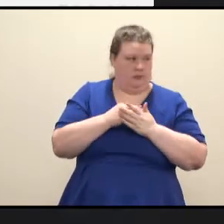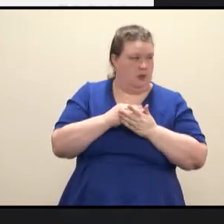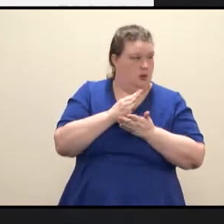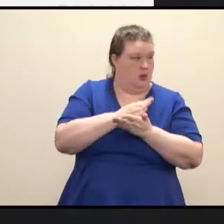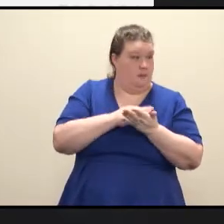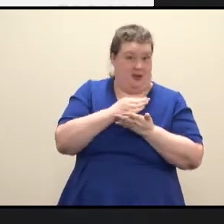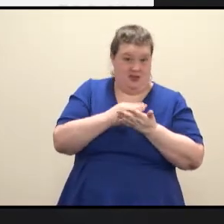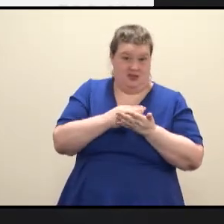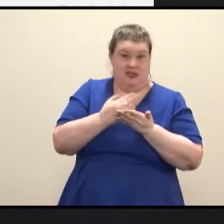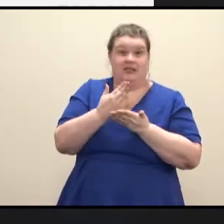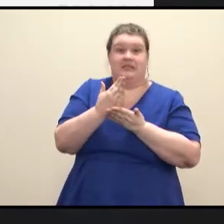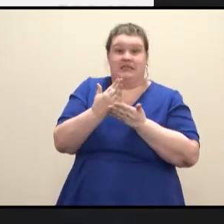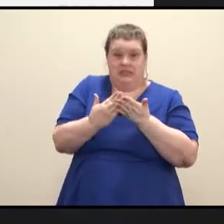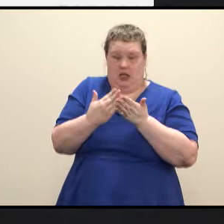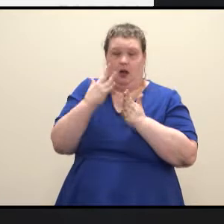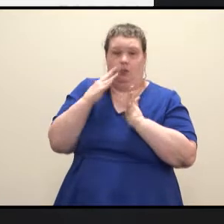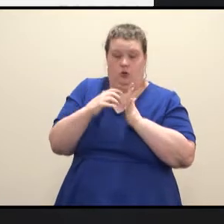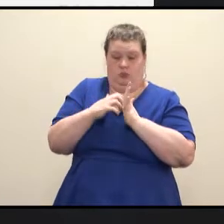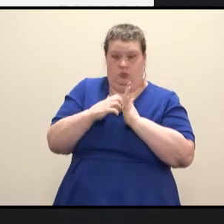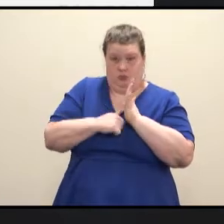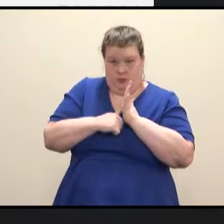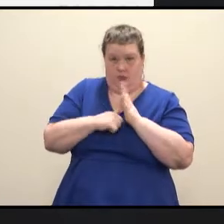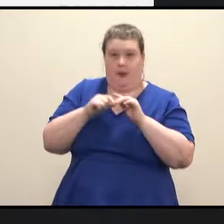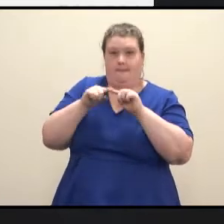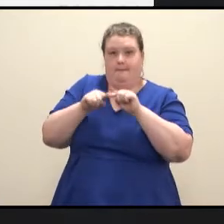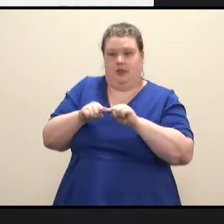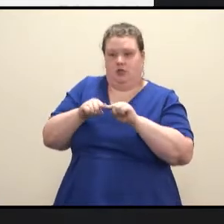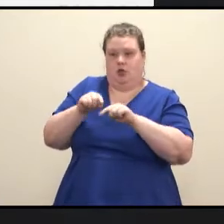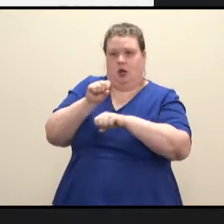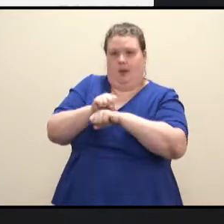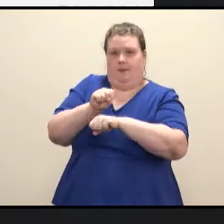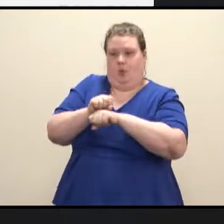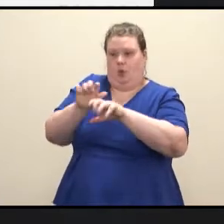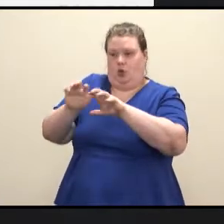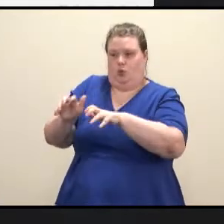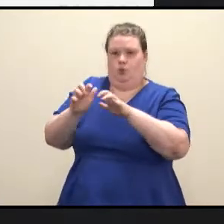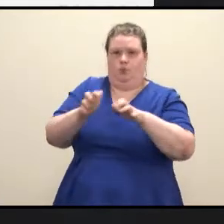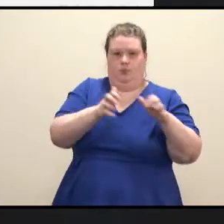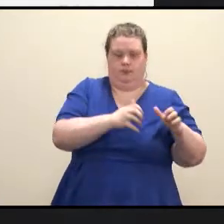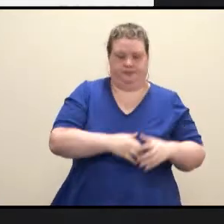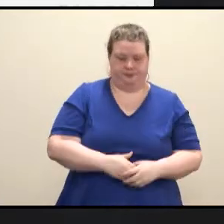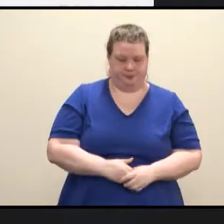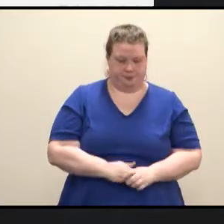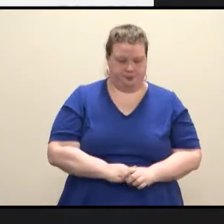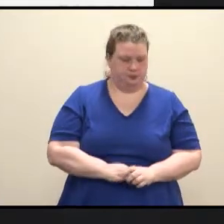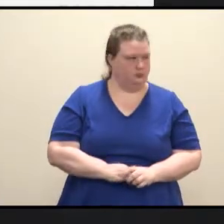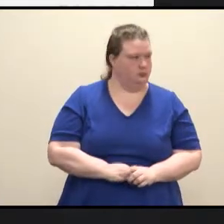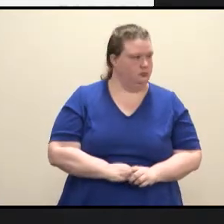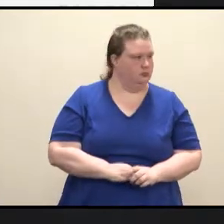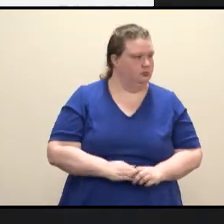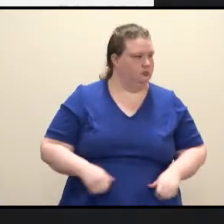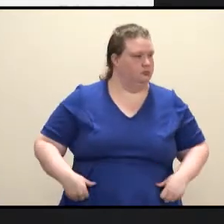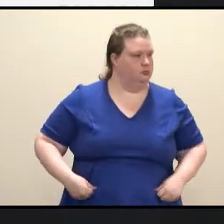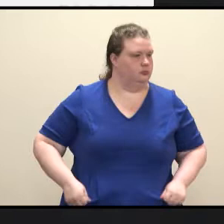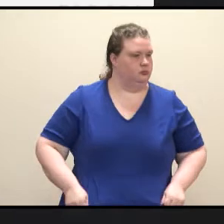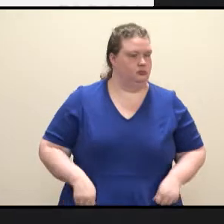part of that will come out based on the employee group. I take more out from auxiliary and paraprofessionals than I do